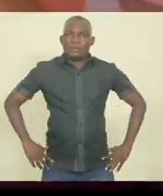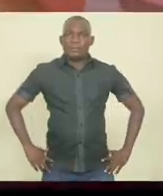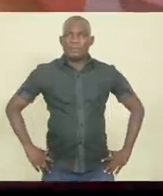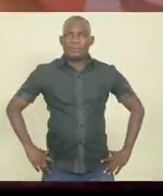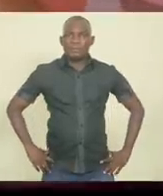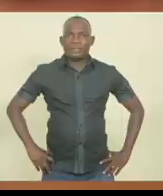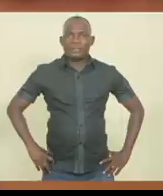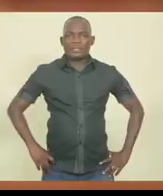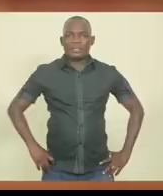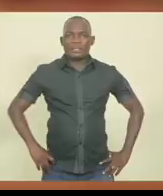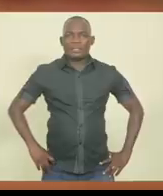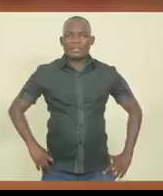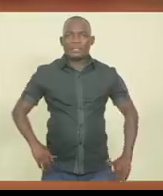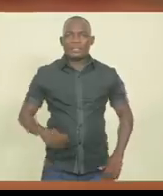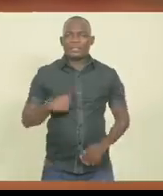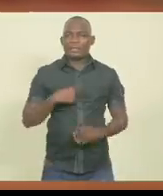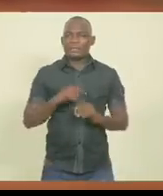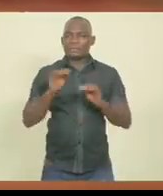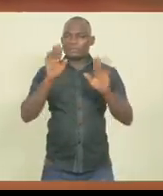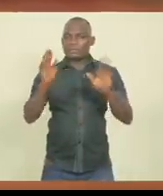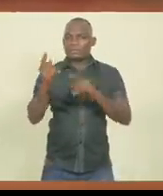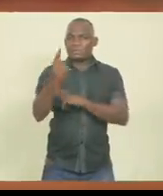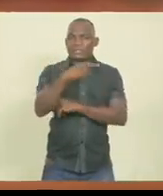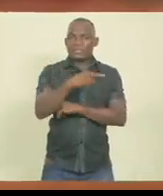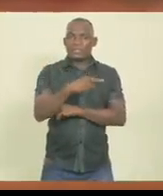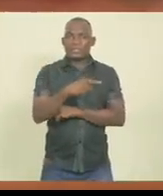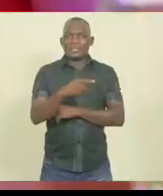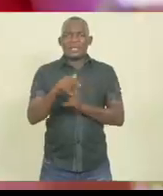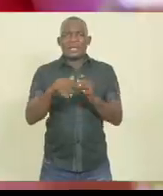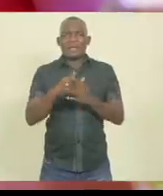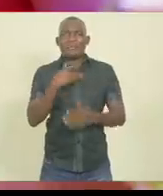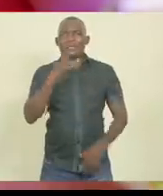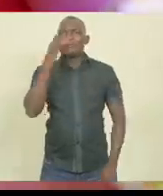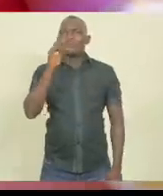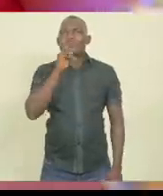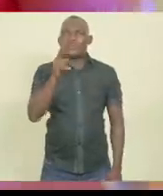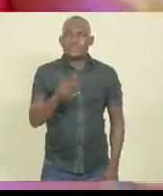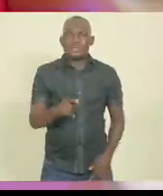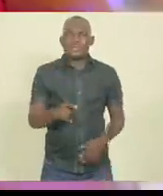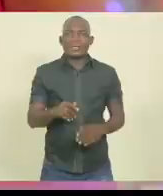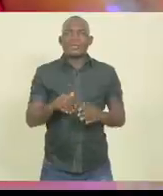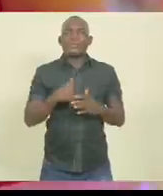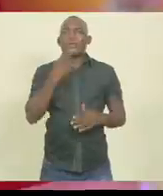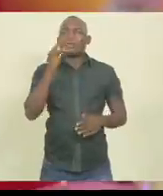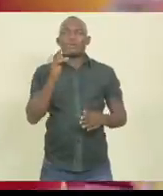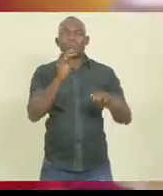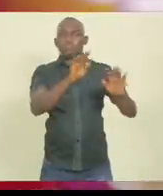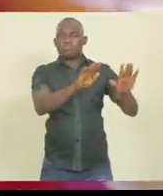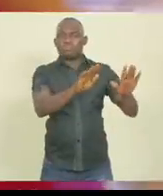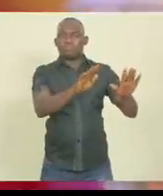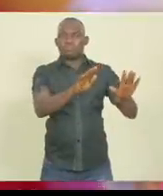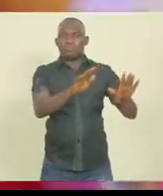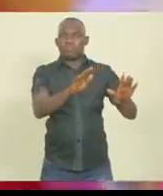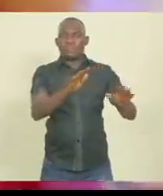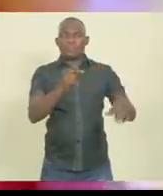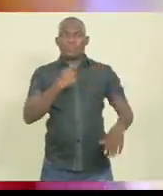people. You look absolutely amazing tonight, baby. How did I get so lucky? Stop it. I'm the